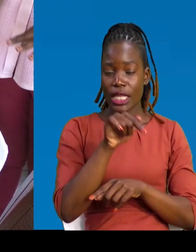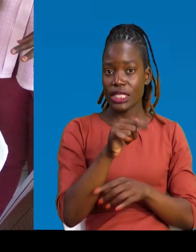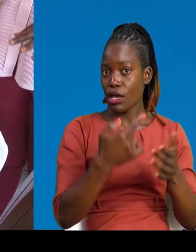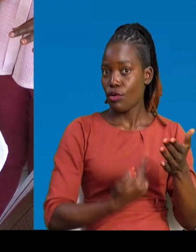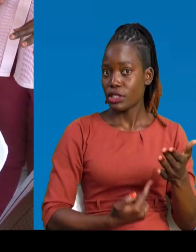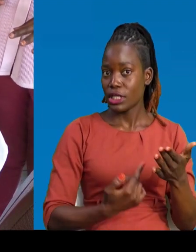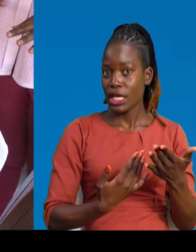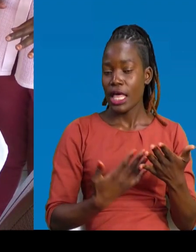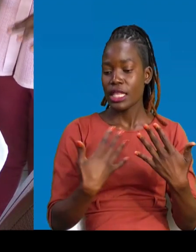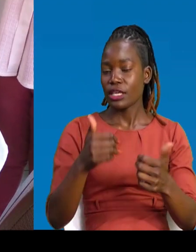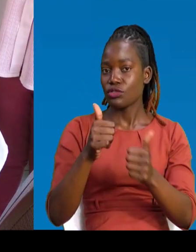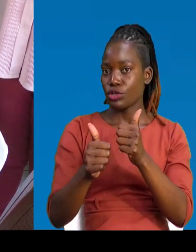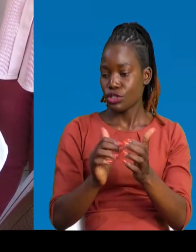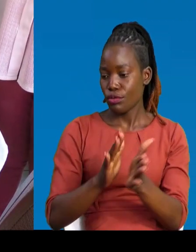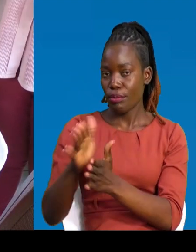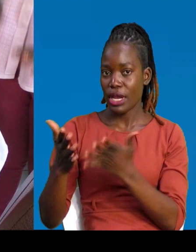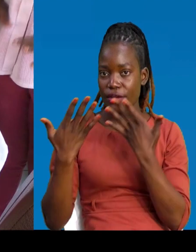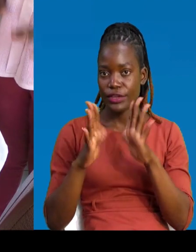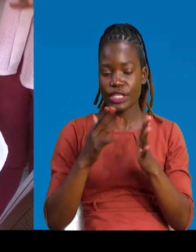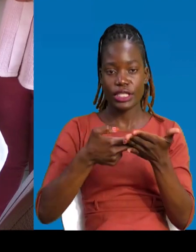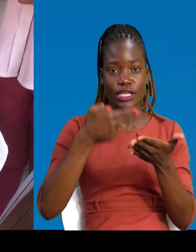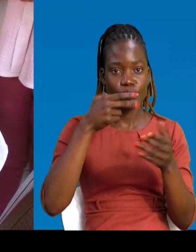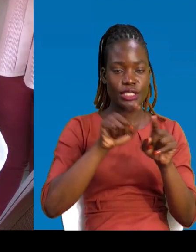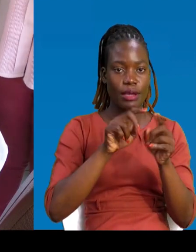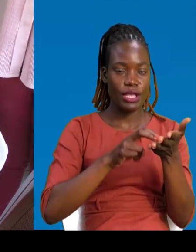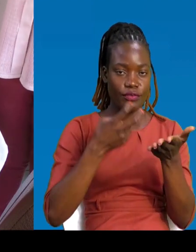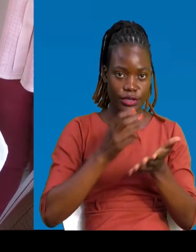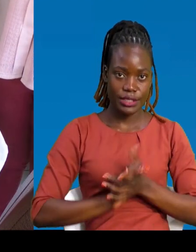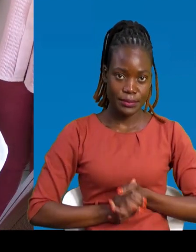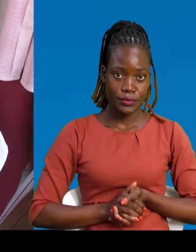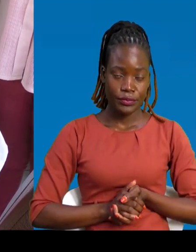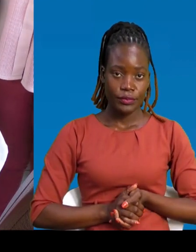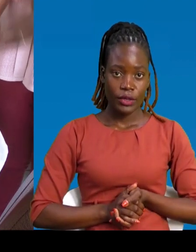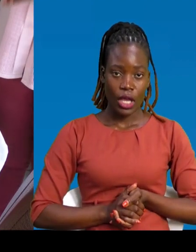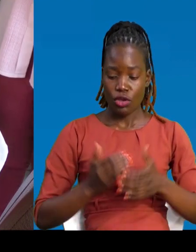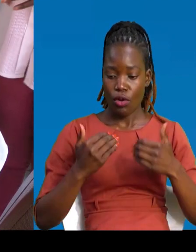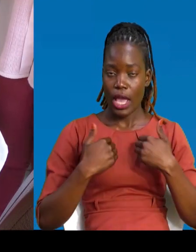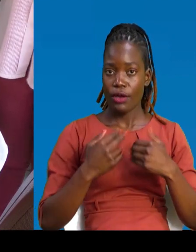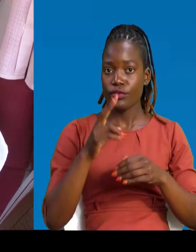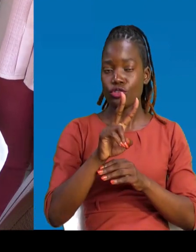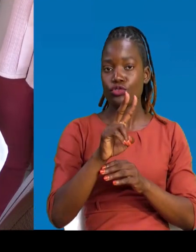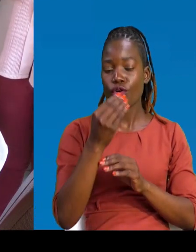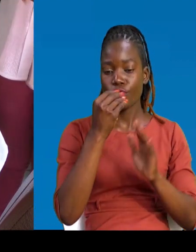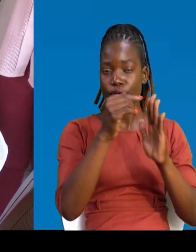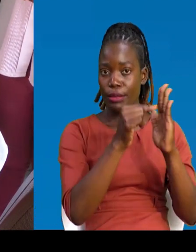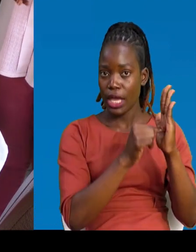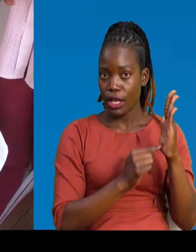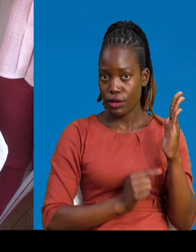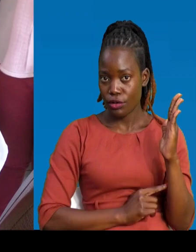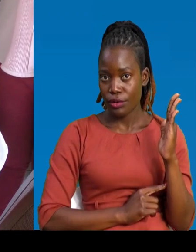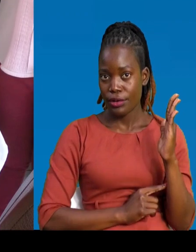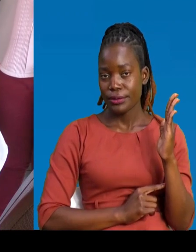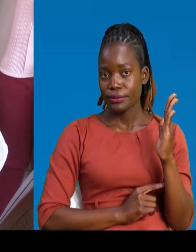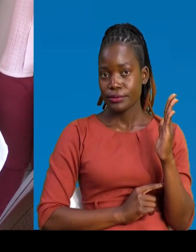some of the cutleries that are set. But there's a lot. If it's a two menu, then that means you love that